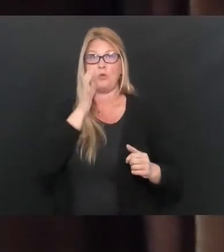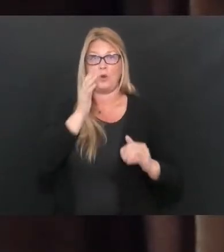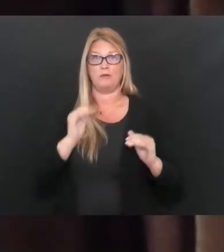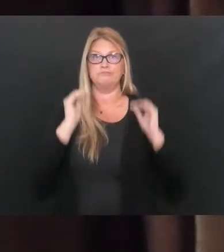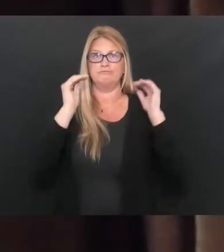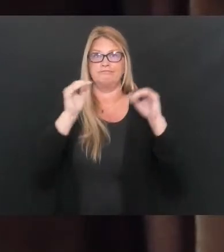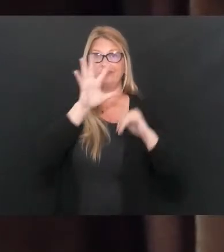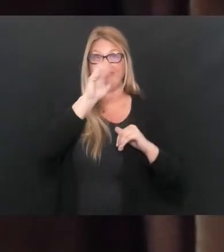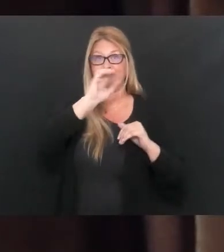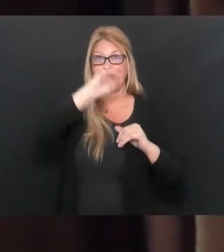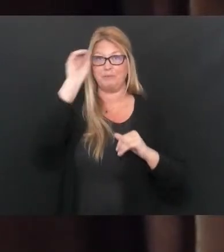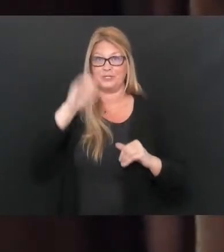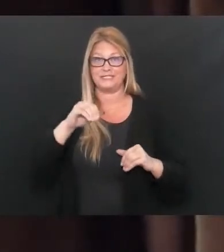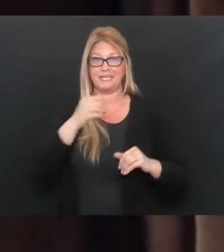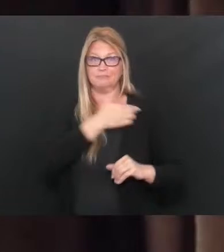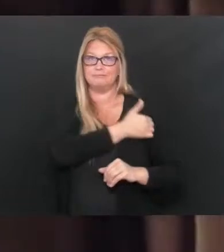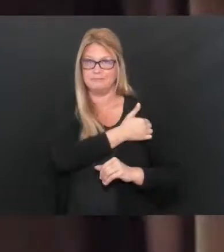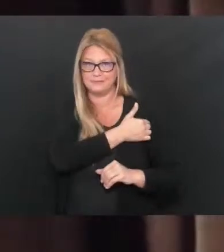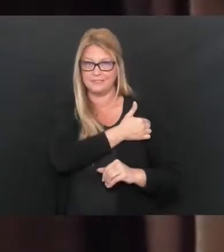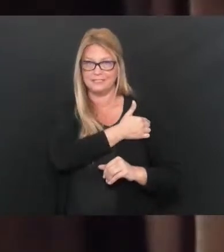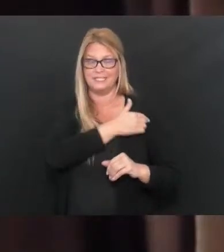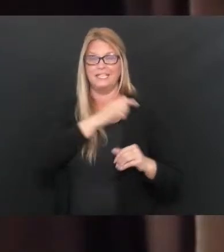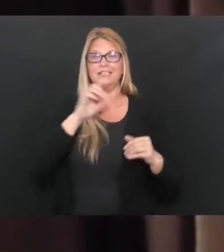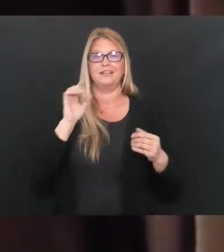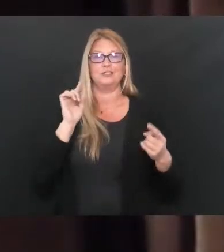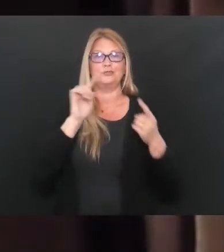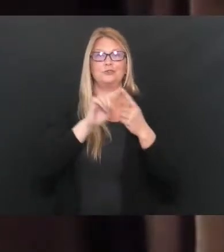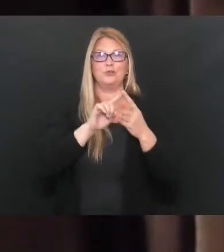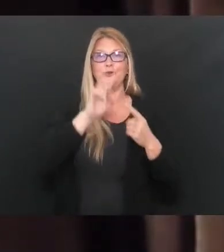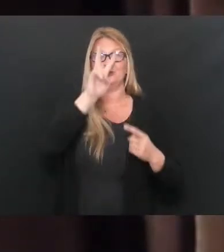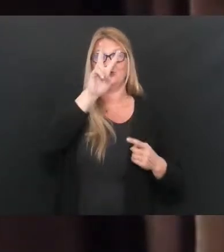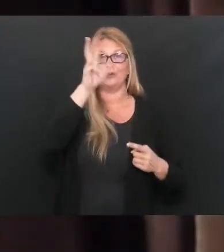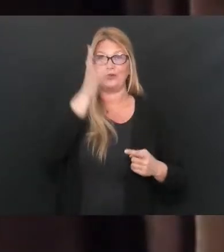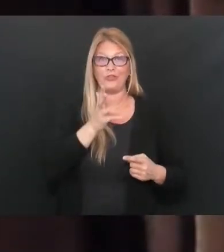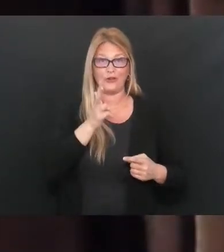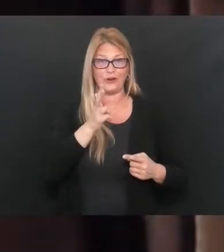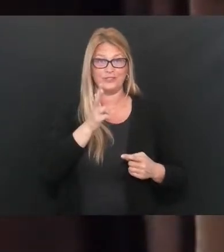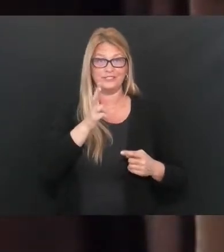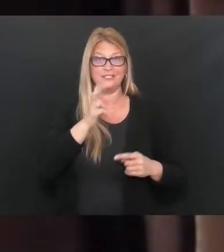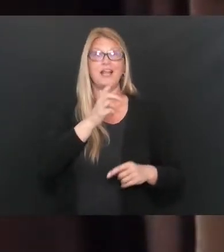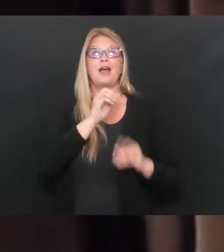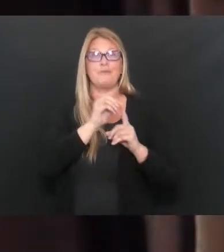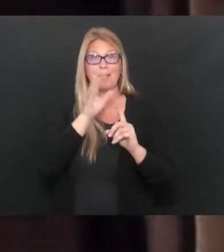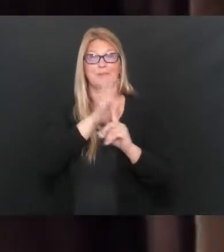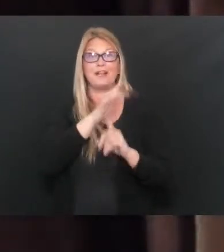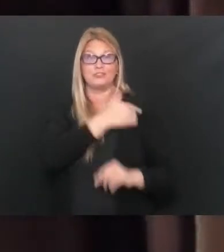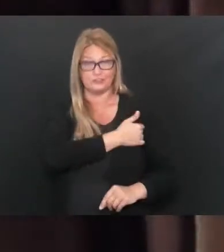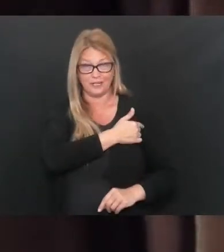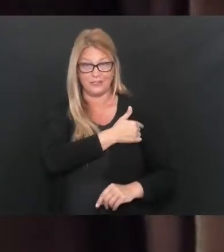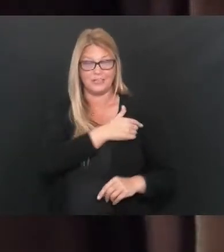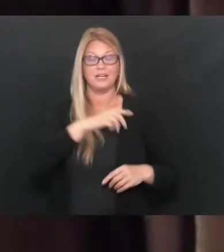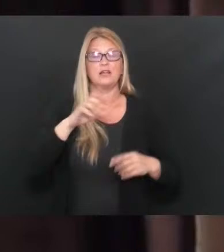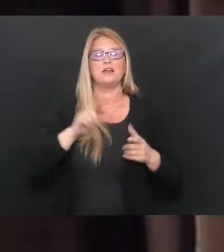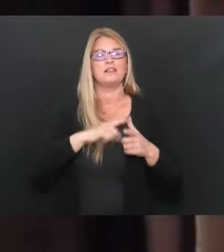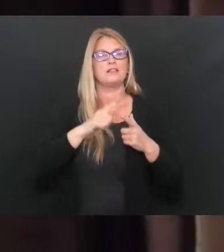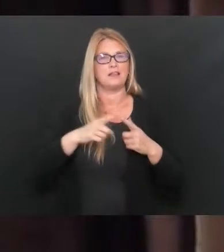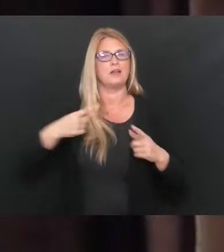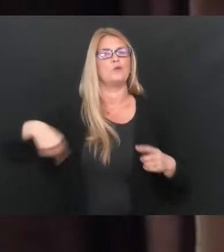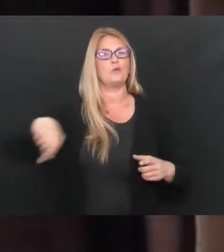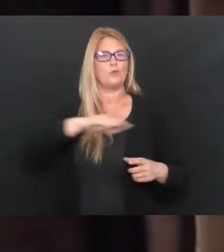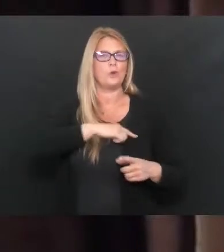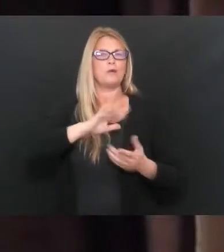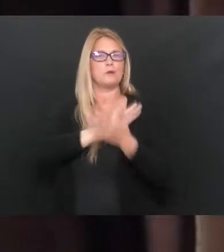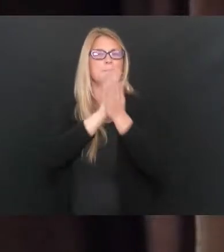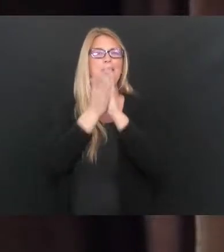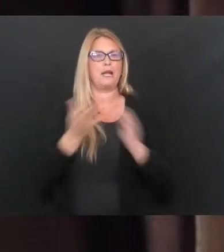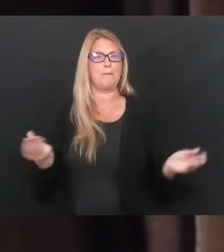of our population with one shot in the arm to 2/3 of our population, then we will be the place that is